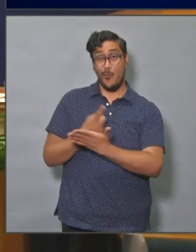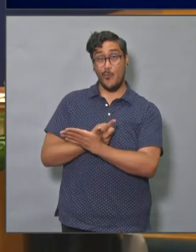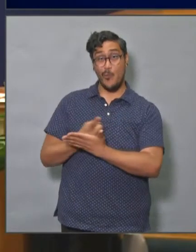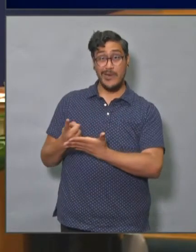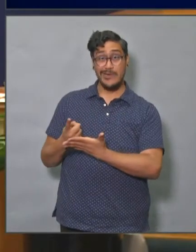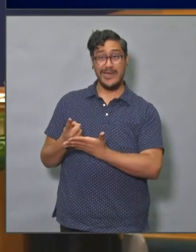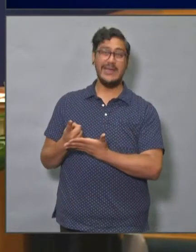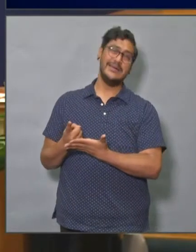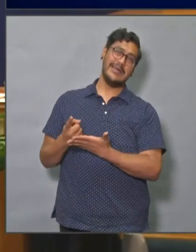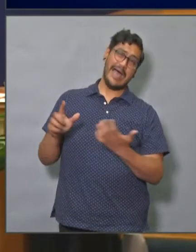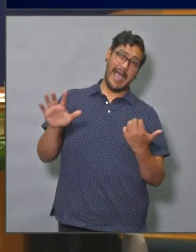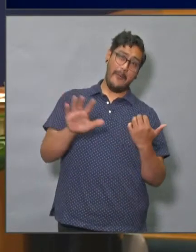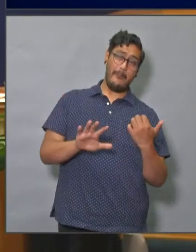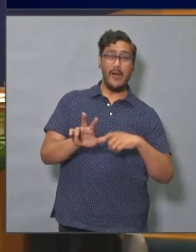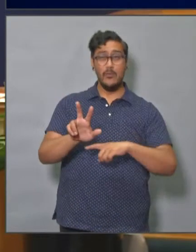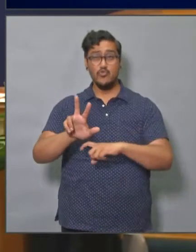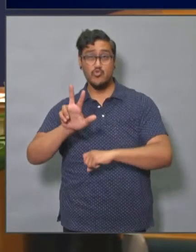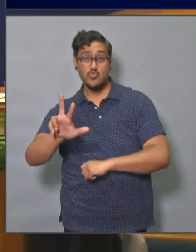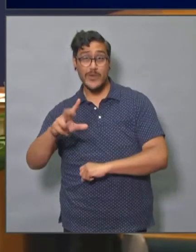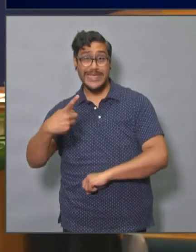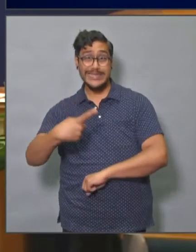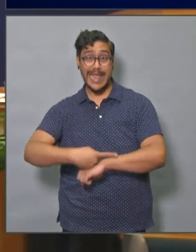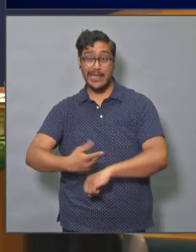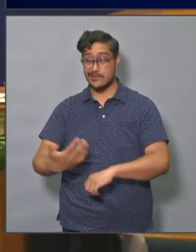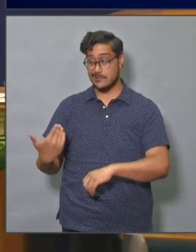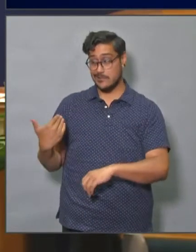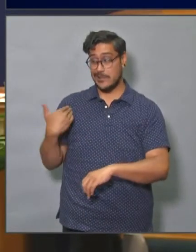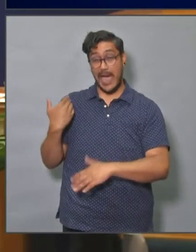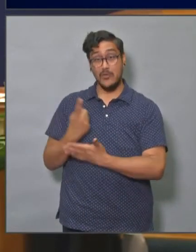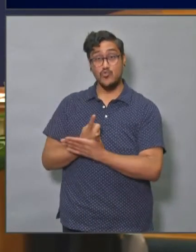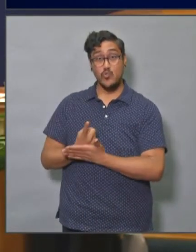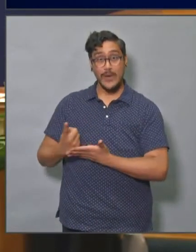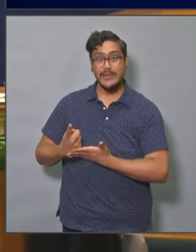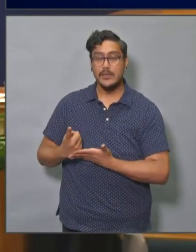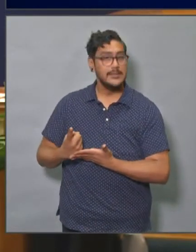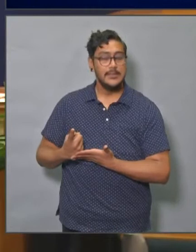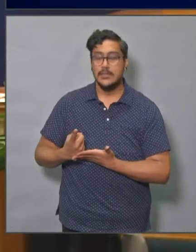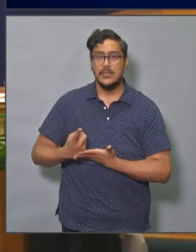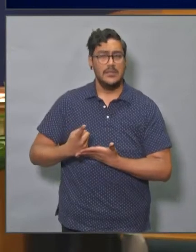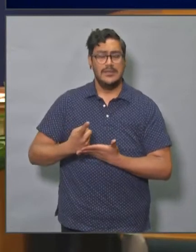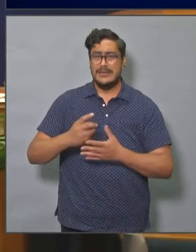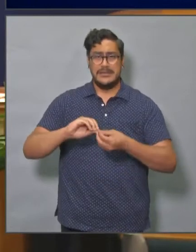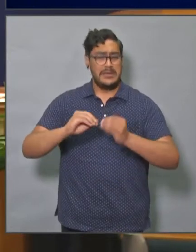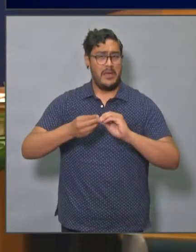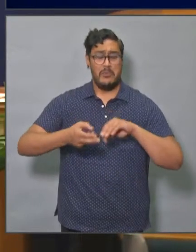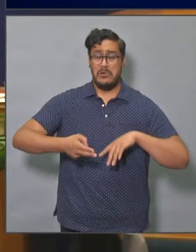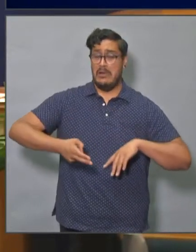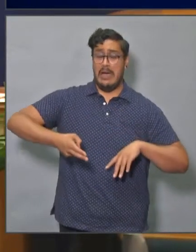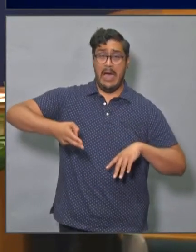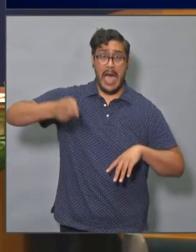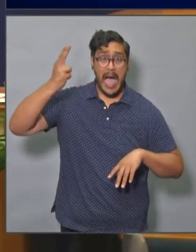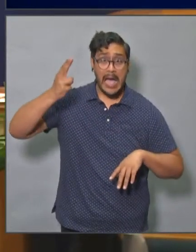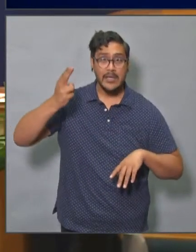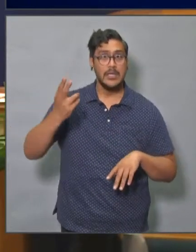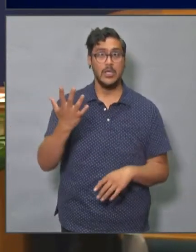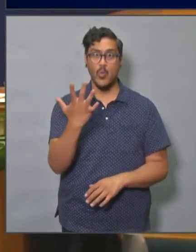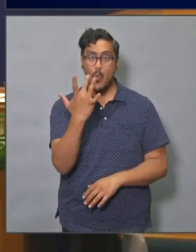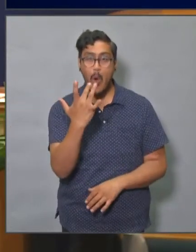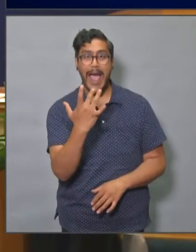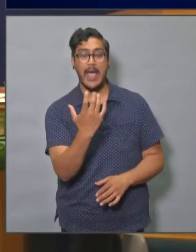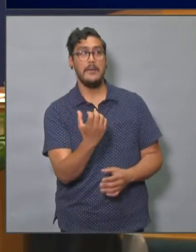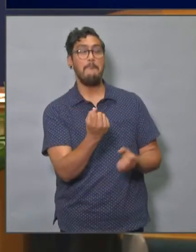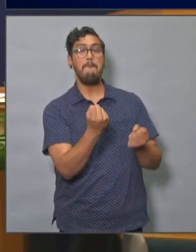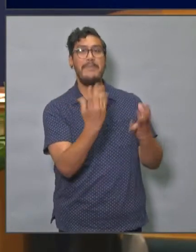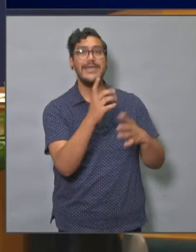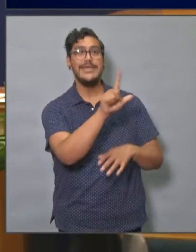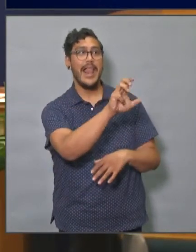almost at least 3 days this last week, I've reported extraordinarily high numbers because we're getting dumps of lab reports